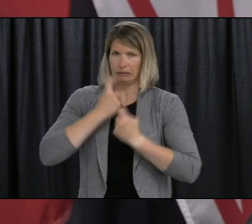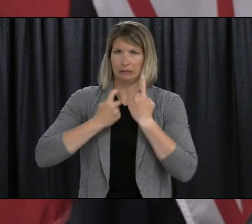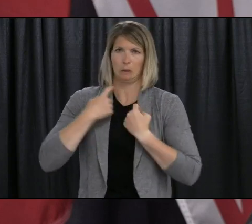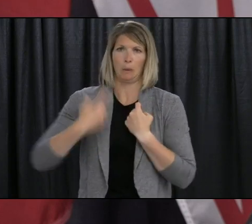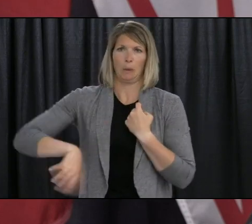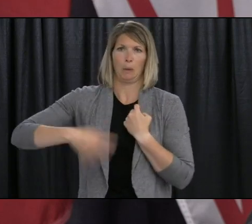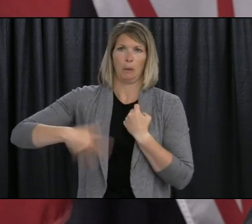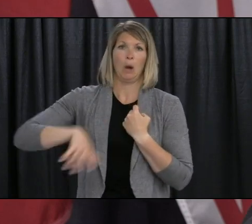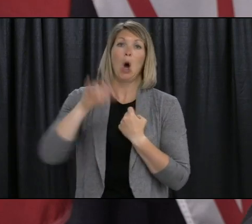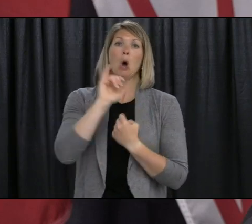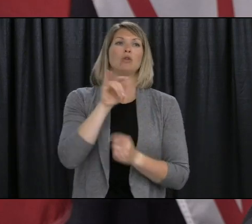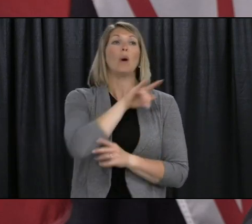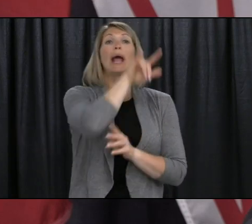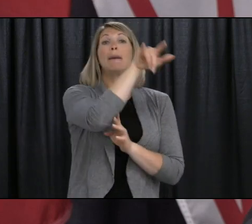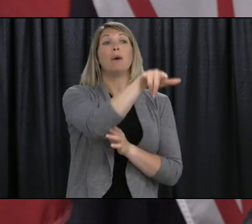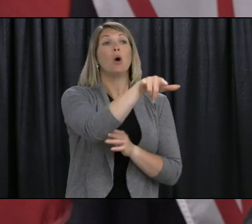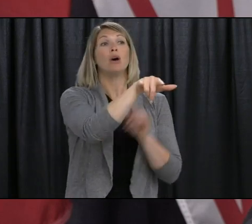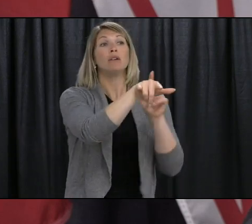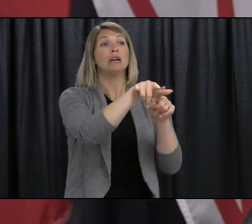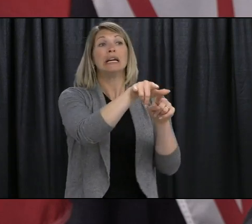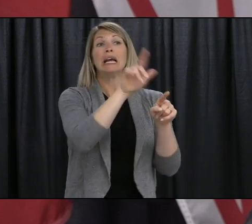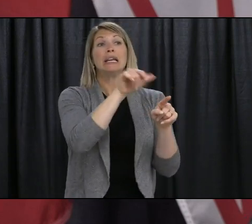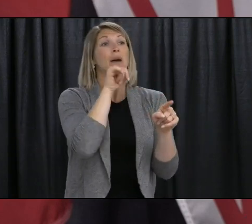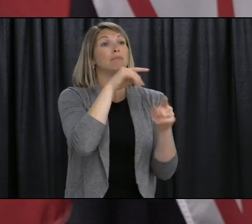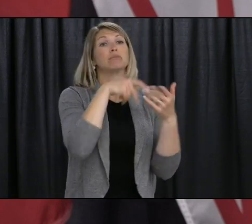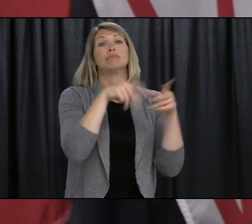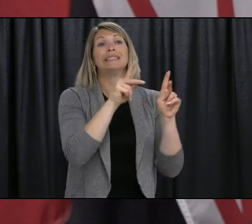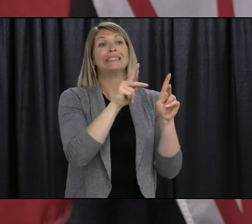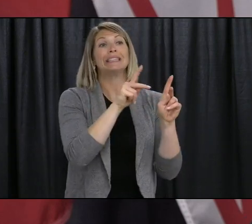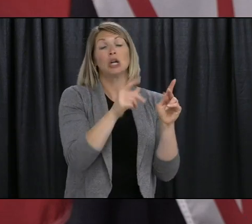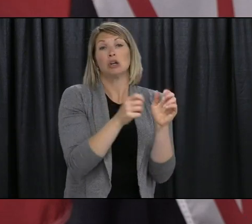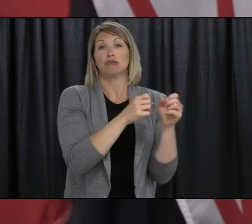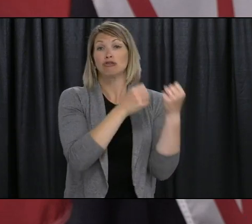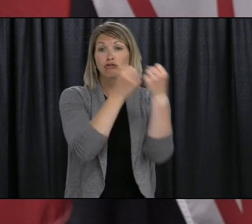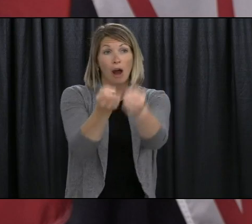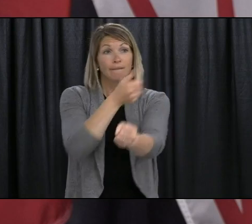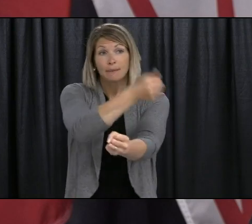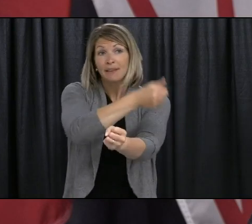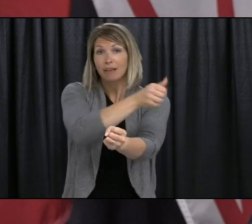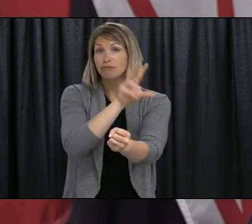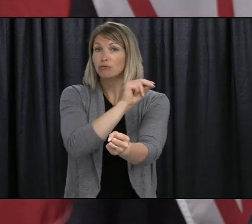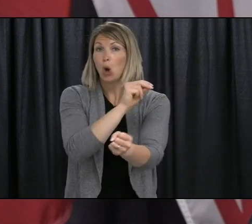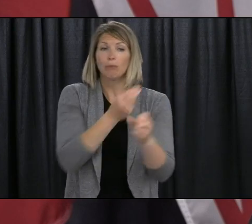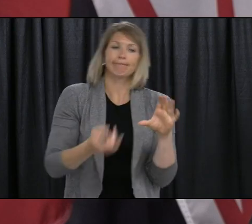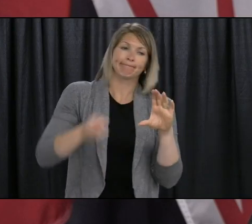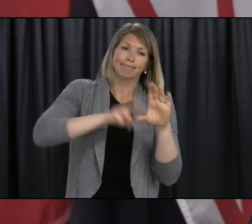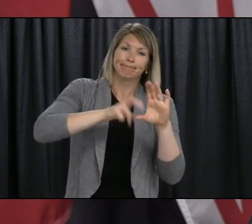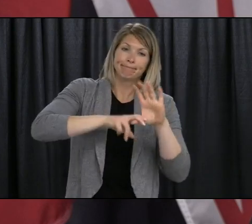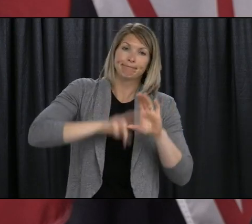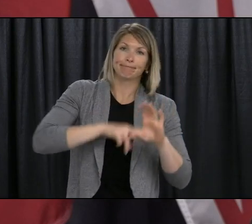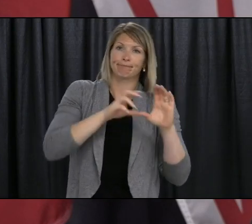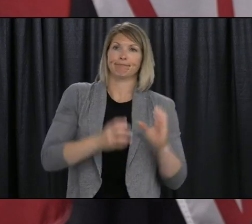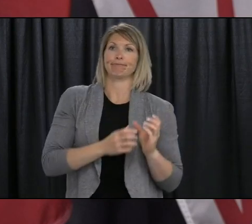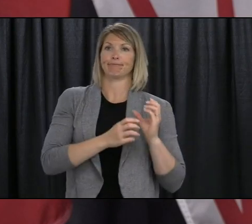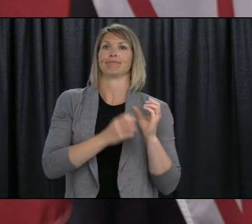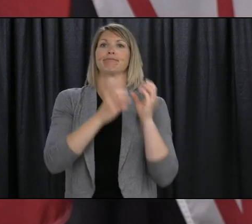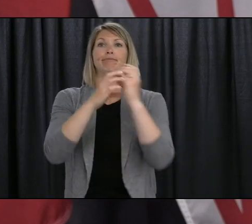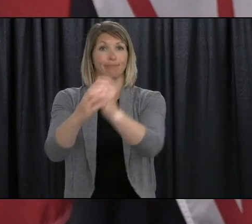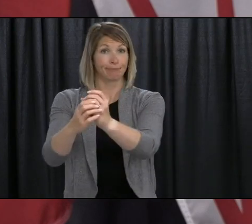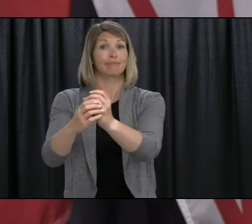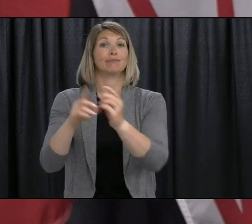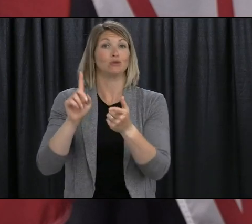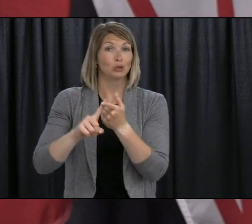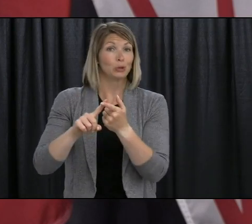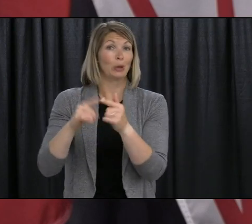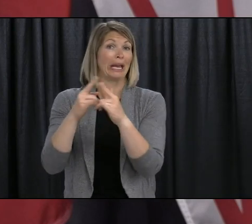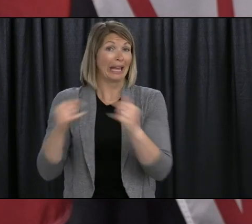those community leaders. So first and foremost, before the changes are made, you've got to make I think it's the responsible thing to do would be to